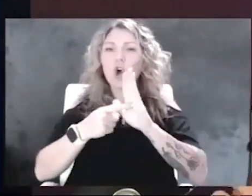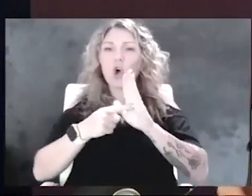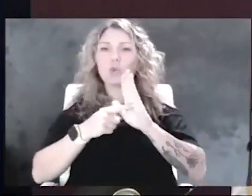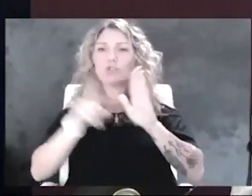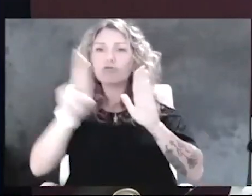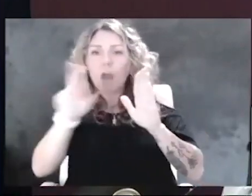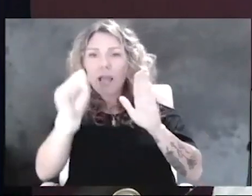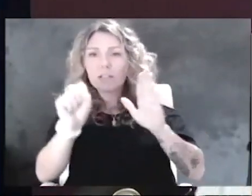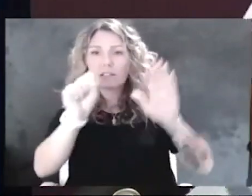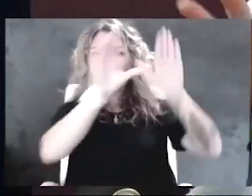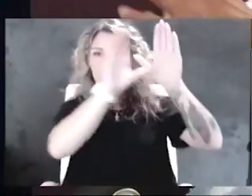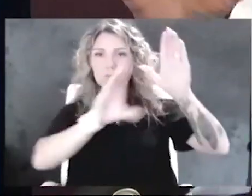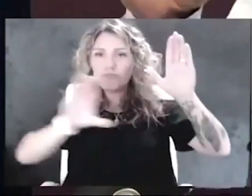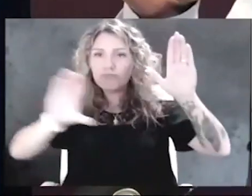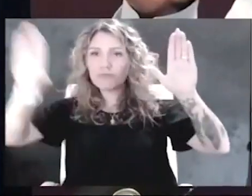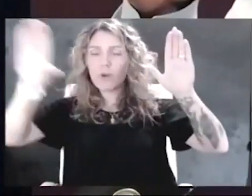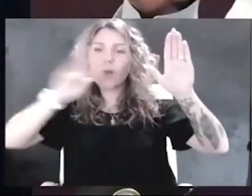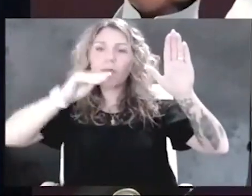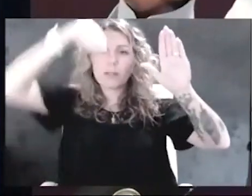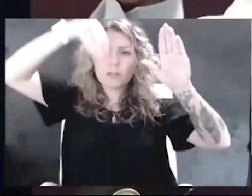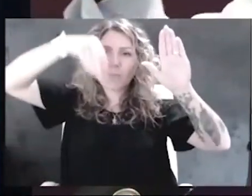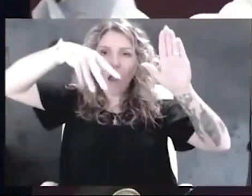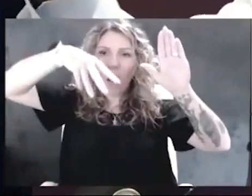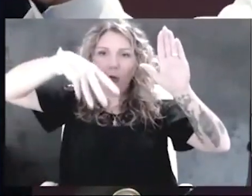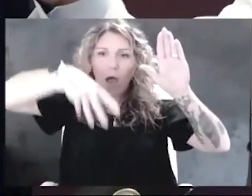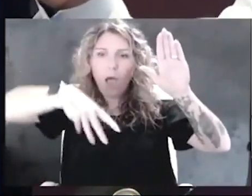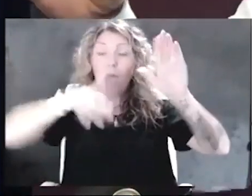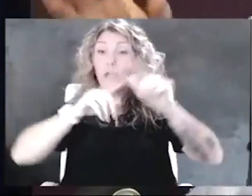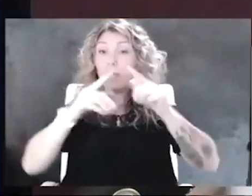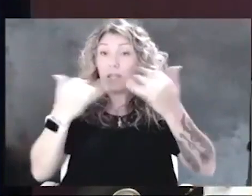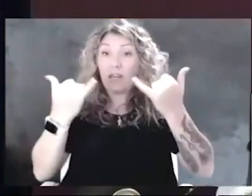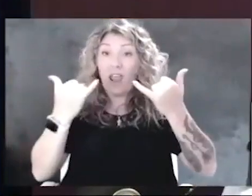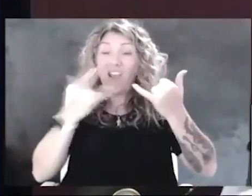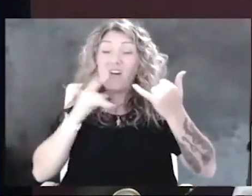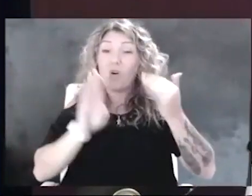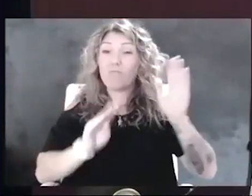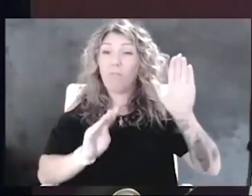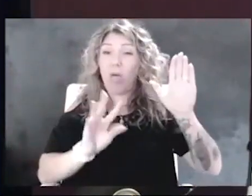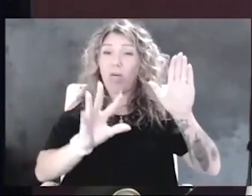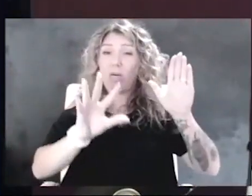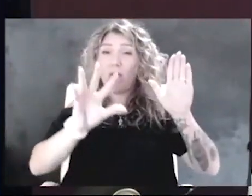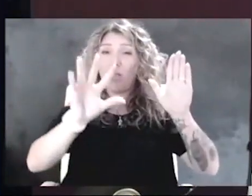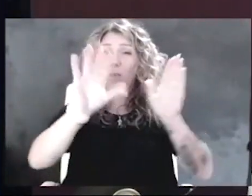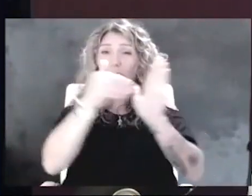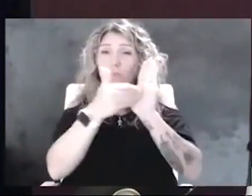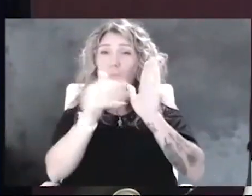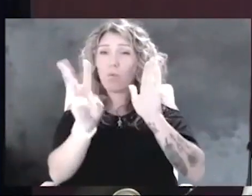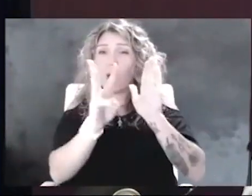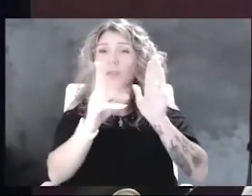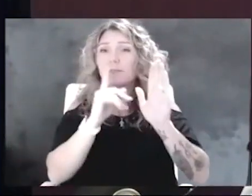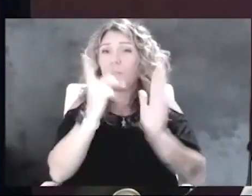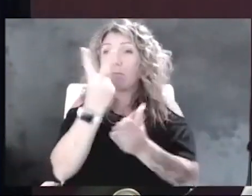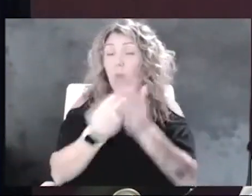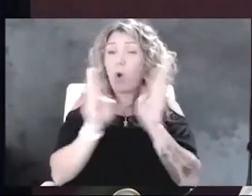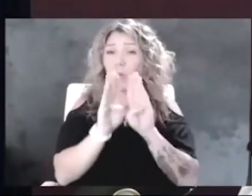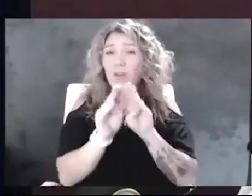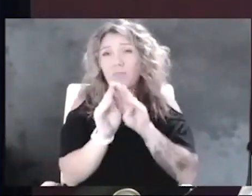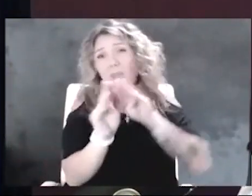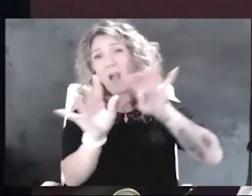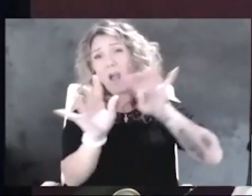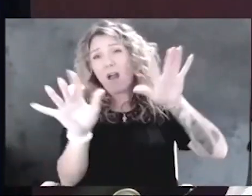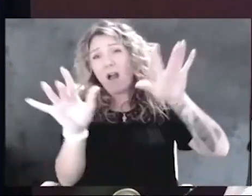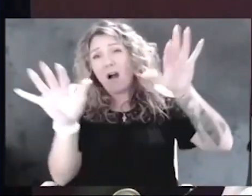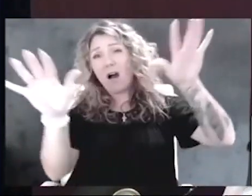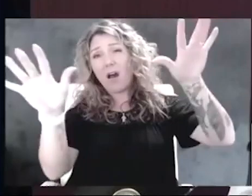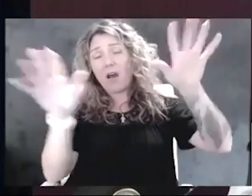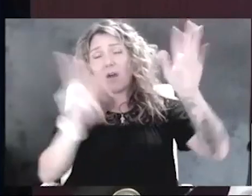southeastern United States, and now spreading up through the Midwest and into both coasts. And so I think there's a lot of people at risk, and they're feeling the